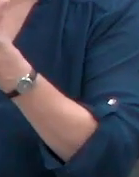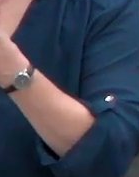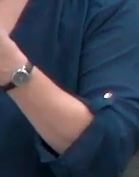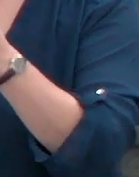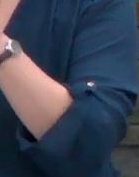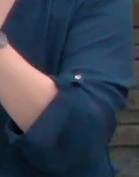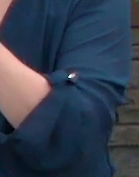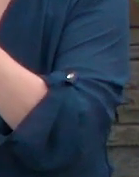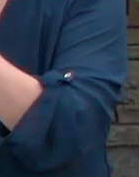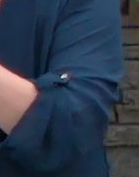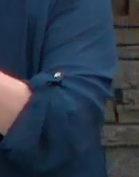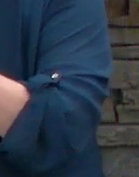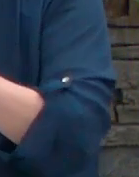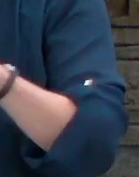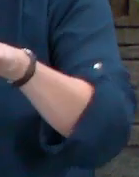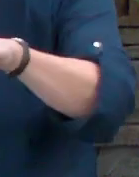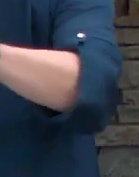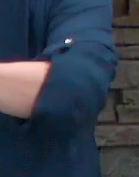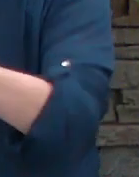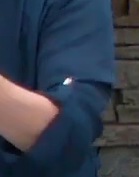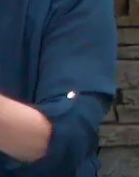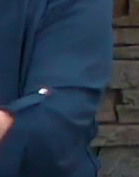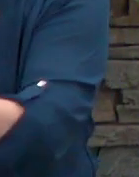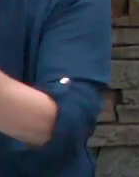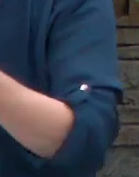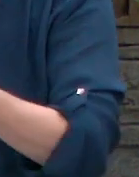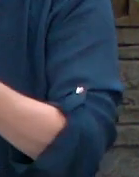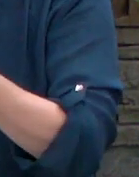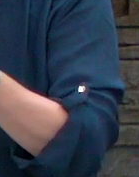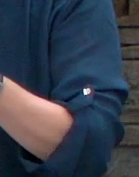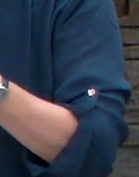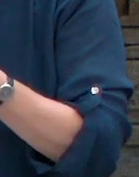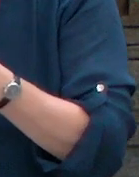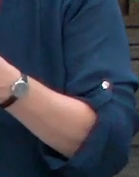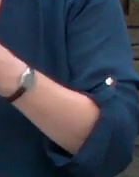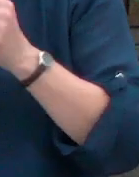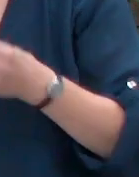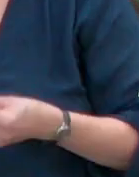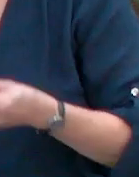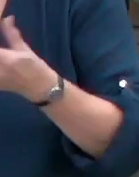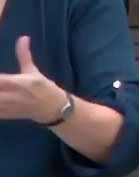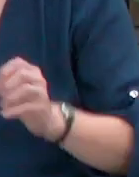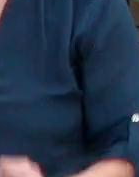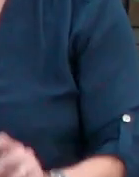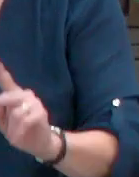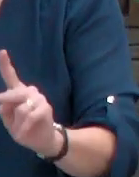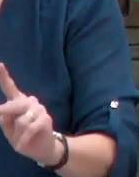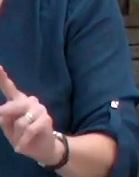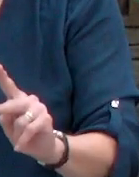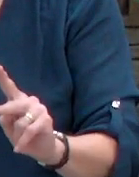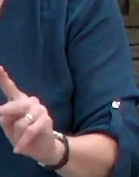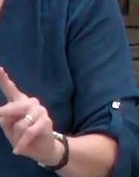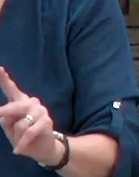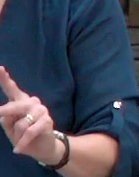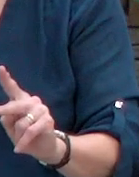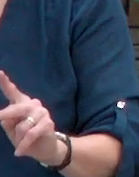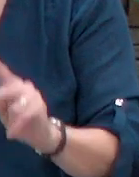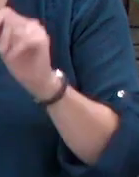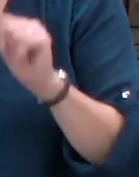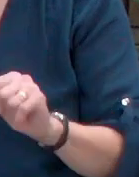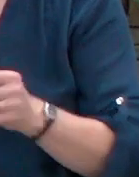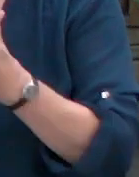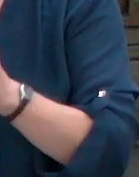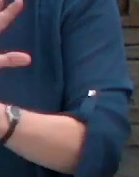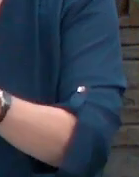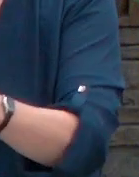might reach out to the people around us, and that we might provide opportunities, that we might play a part,